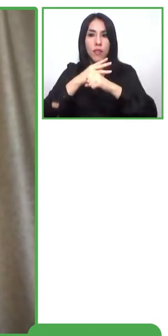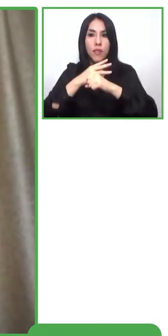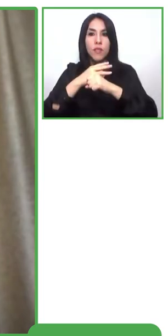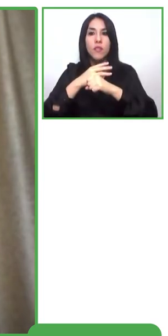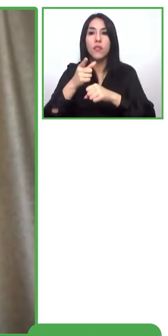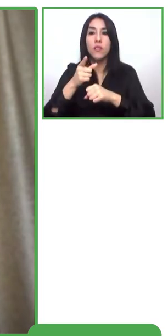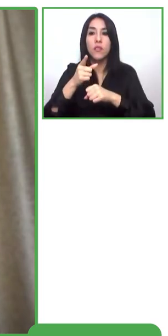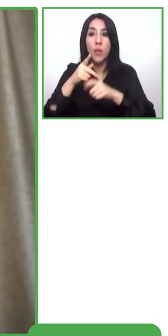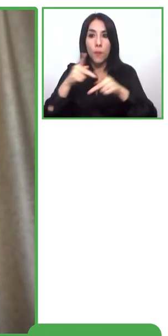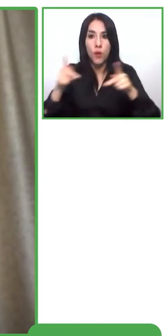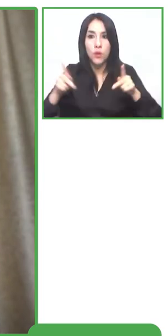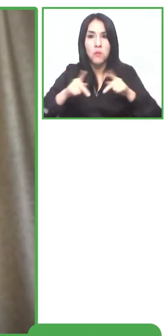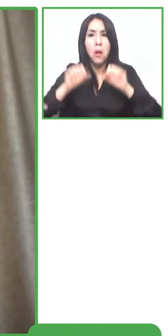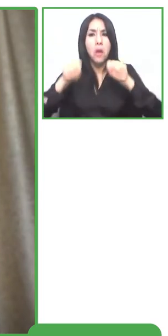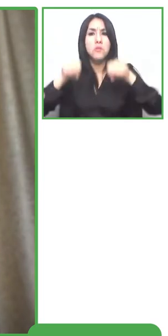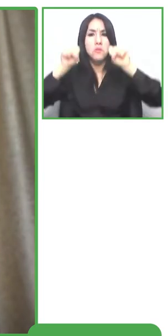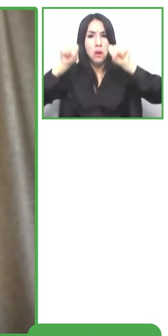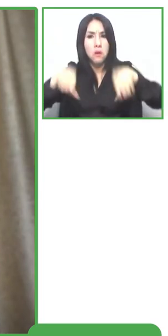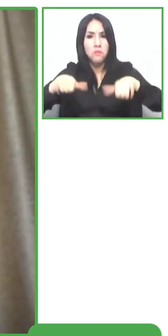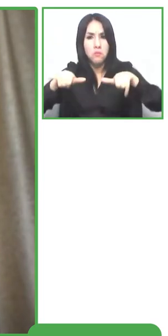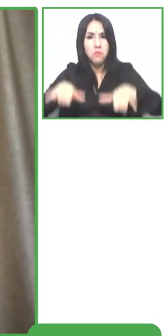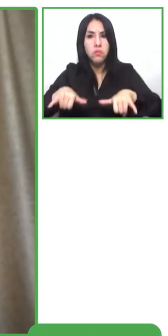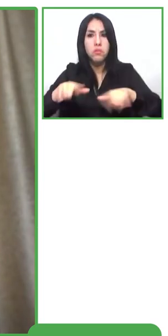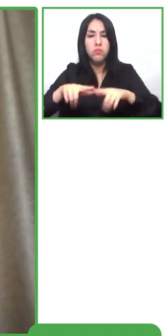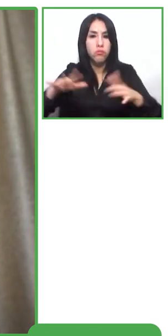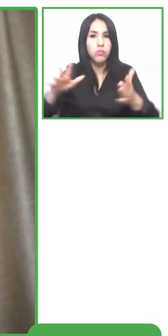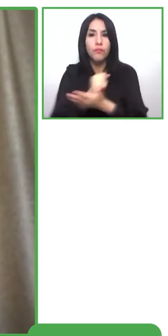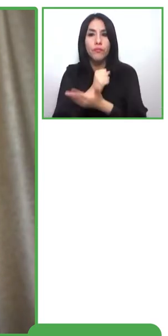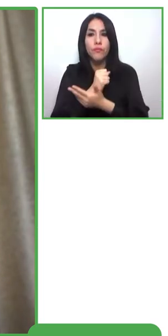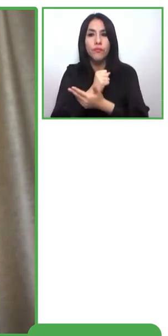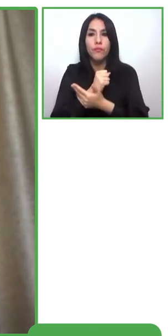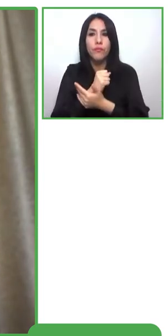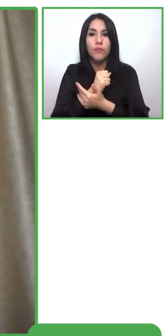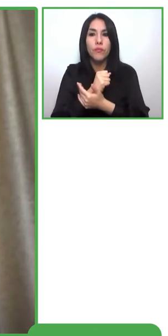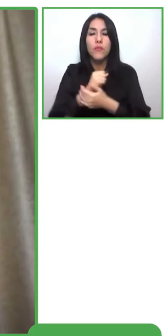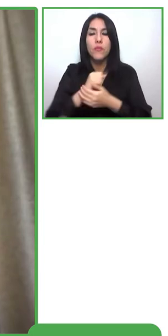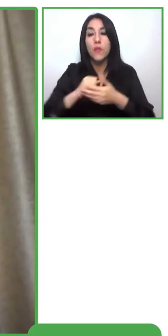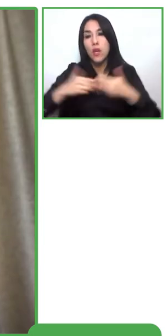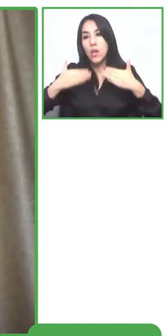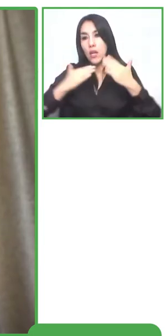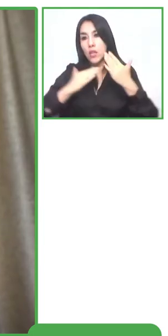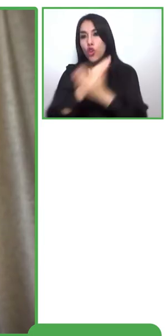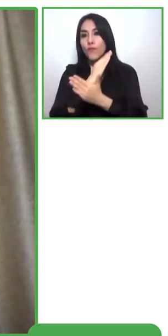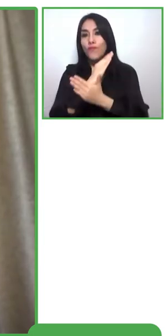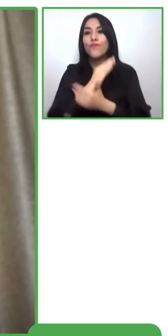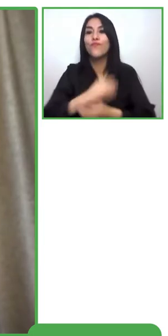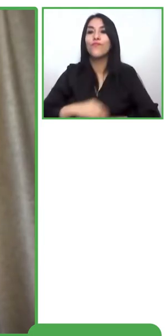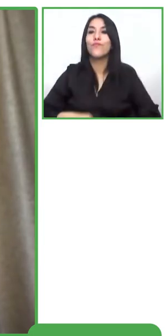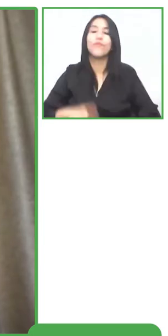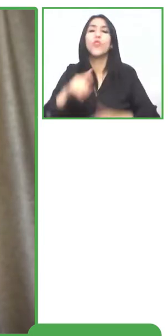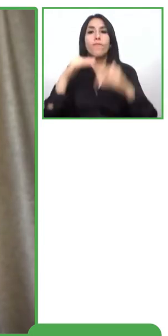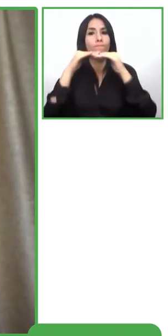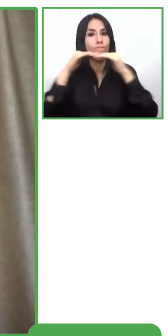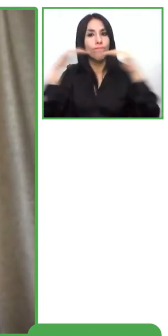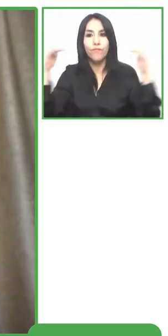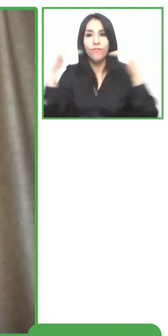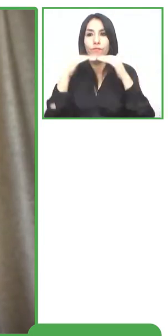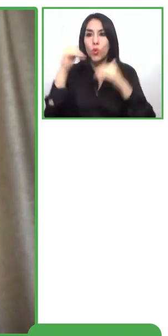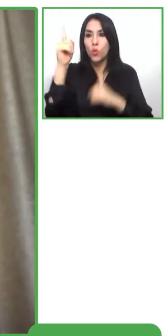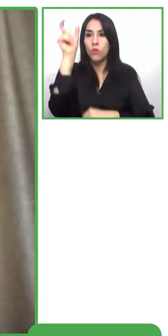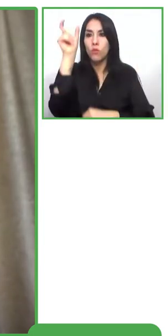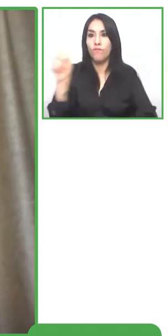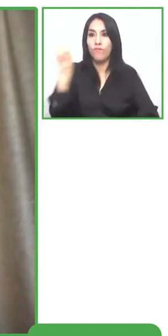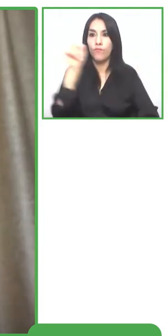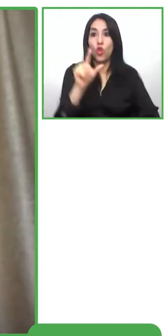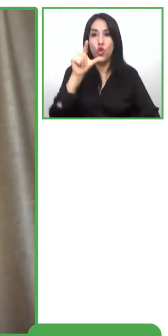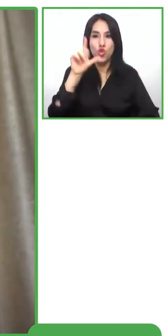in employment in the employment world and the labor world, and maintaining and achieving more rights and equality and